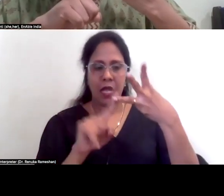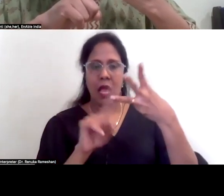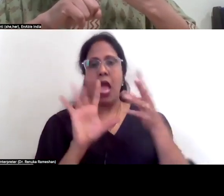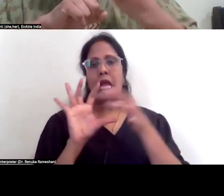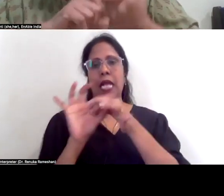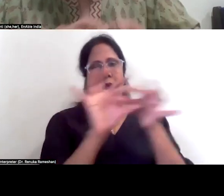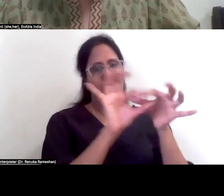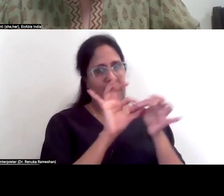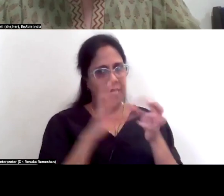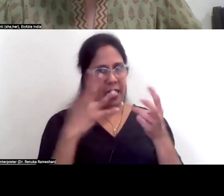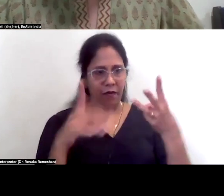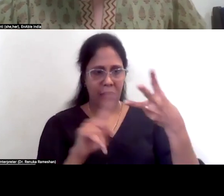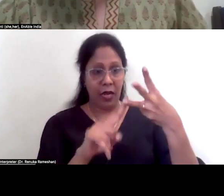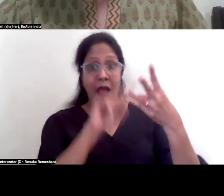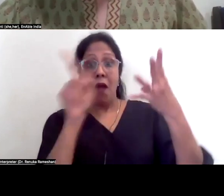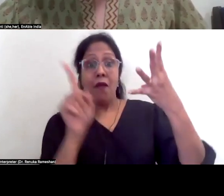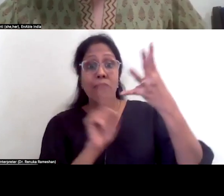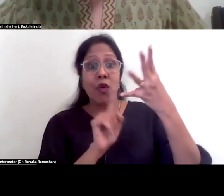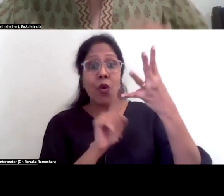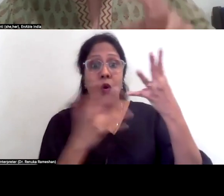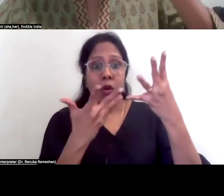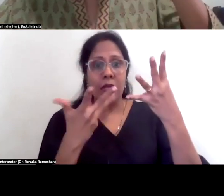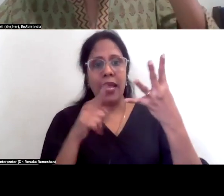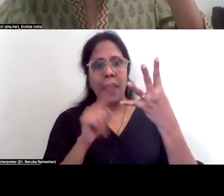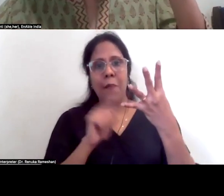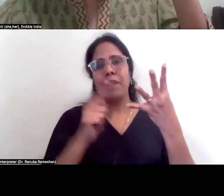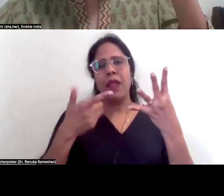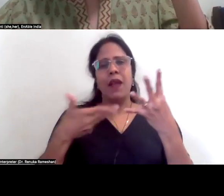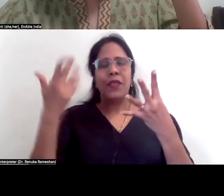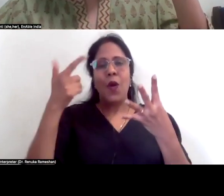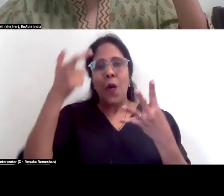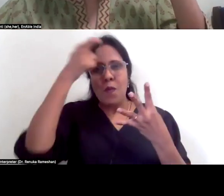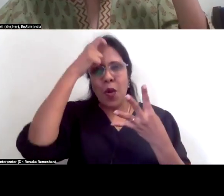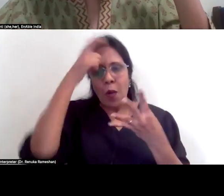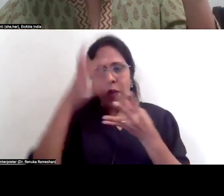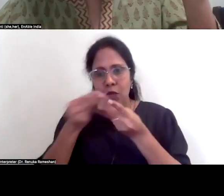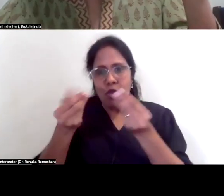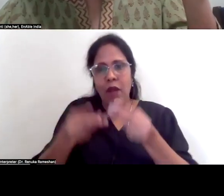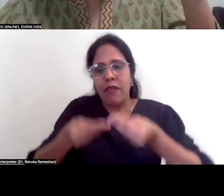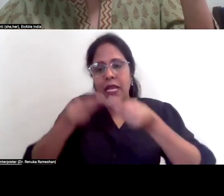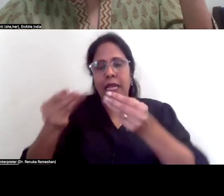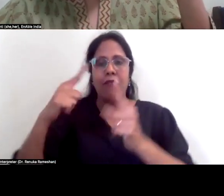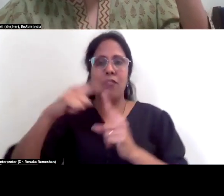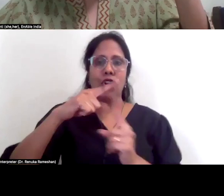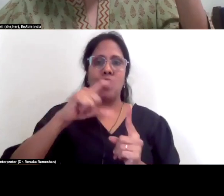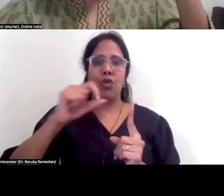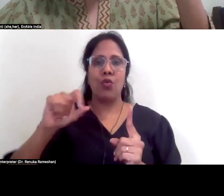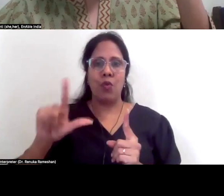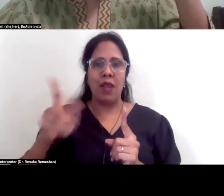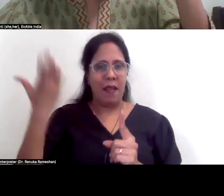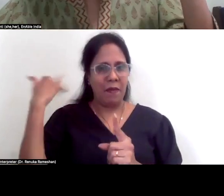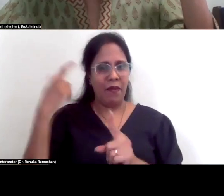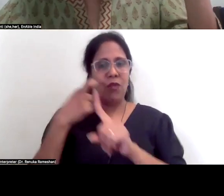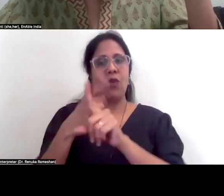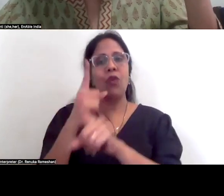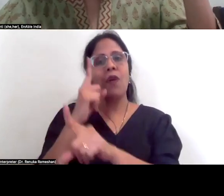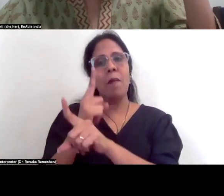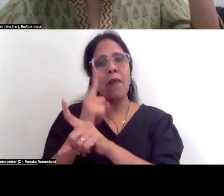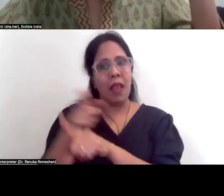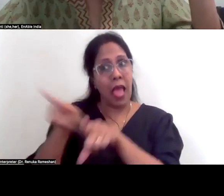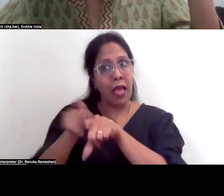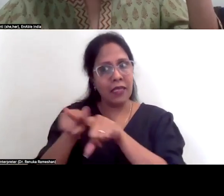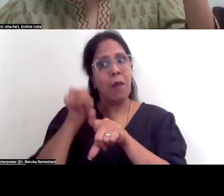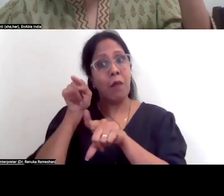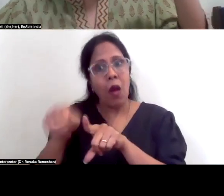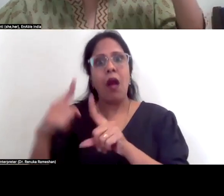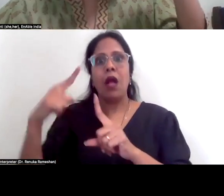fourth principle, which is equipping the problem solver. We have been discussing it. We have told it in Kamal's example that he was equipped with